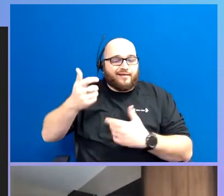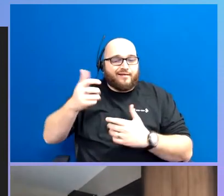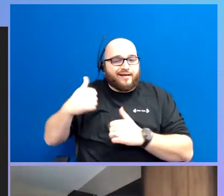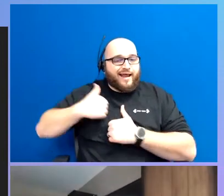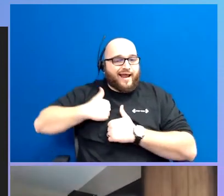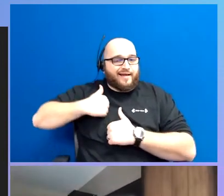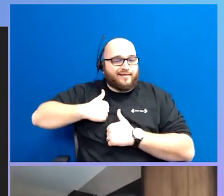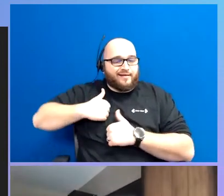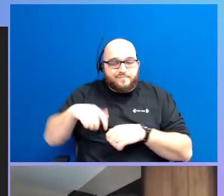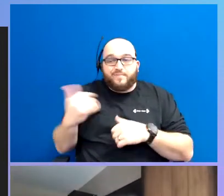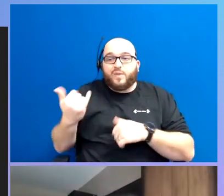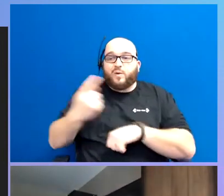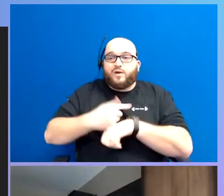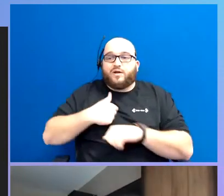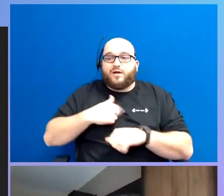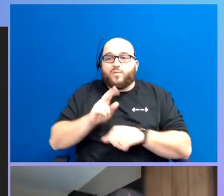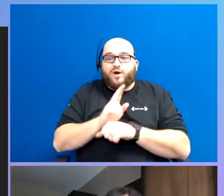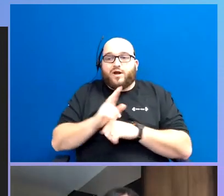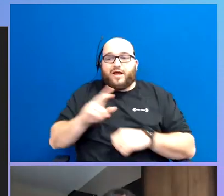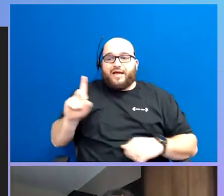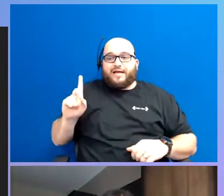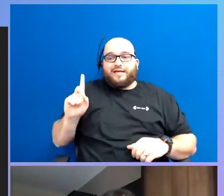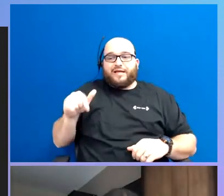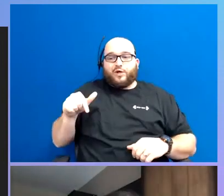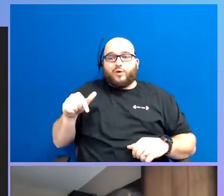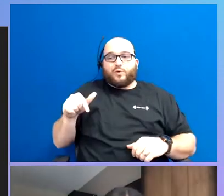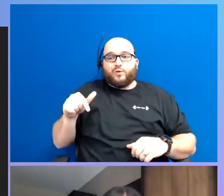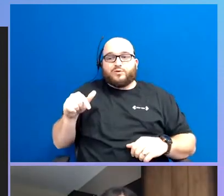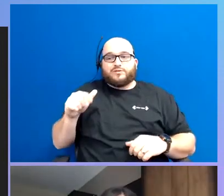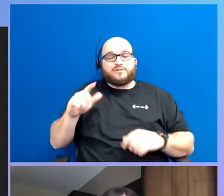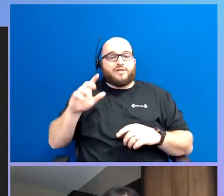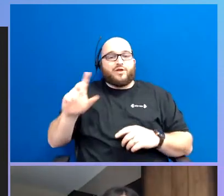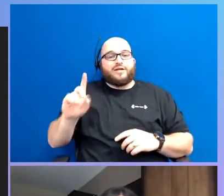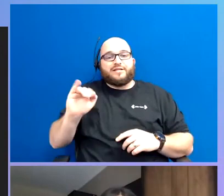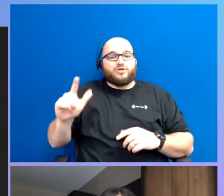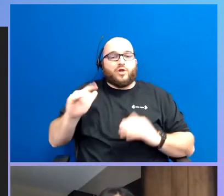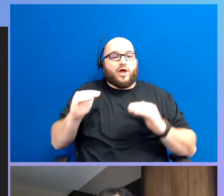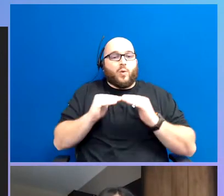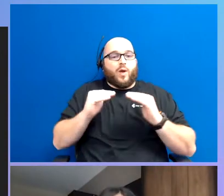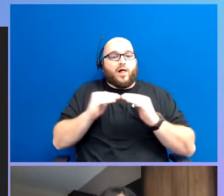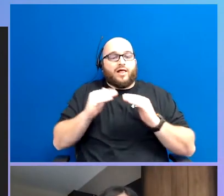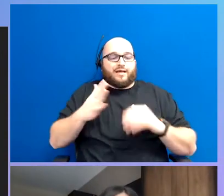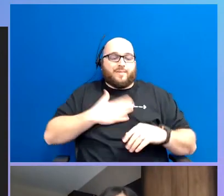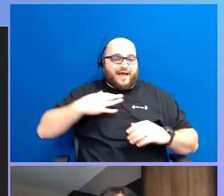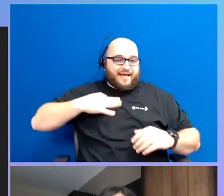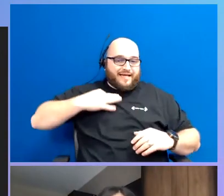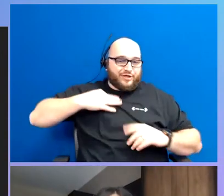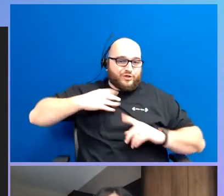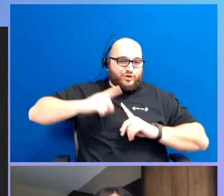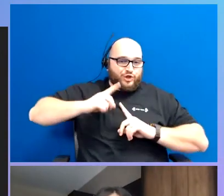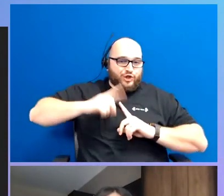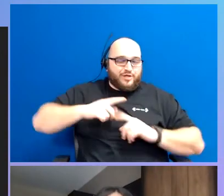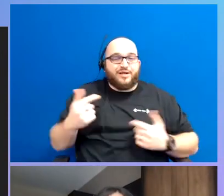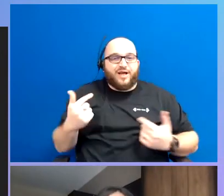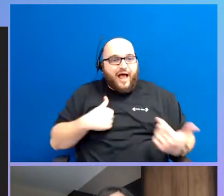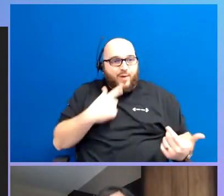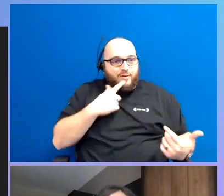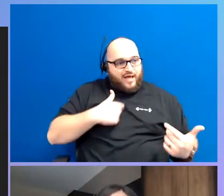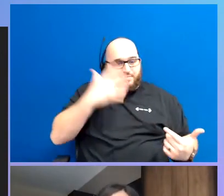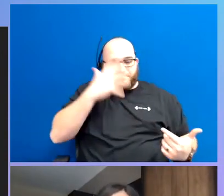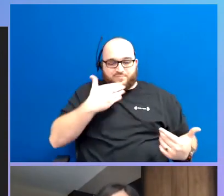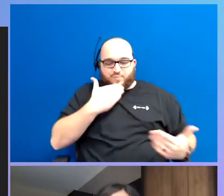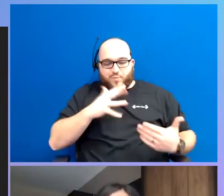wearing DQ's Digital Equality is my jam t-shirt. And if I say so myself, I'm rocking it quite